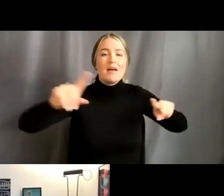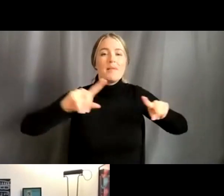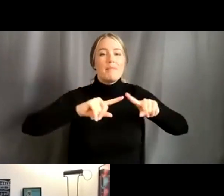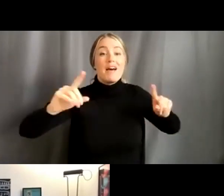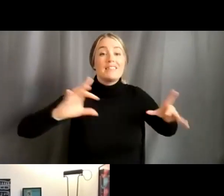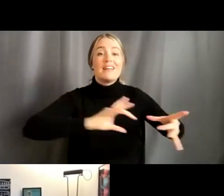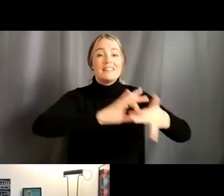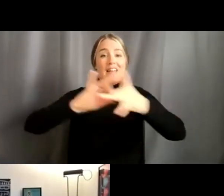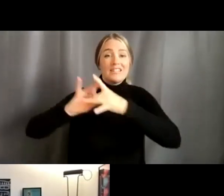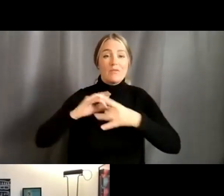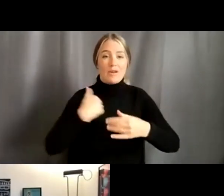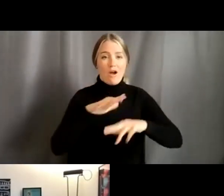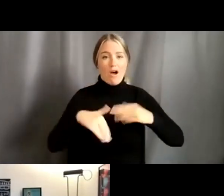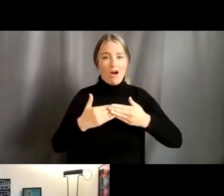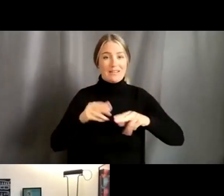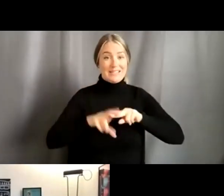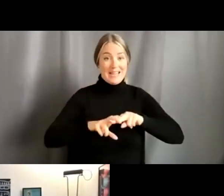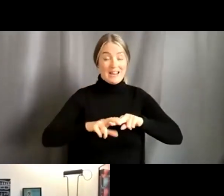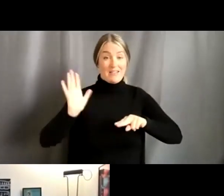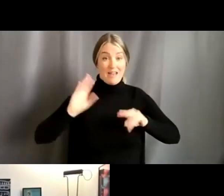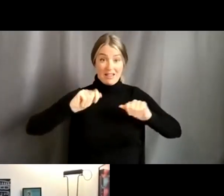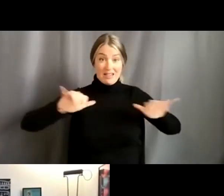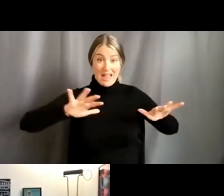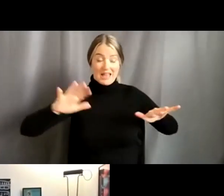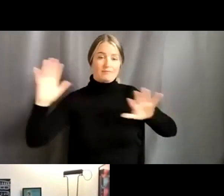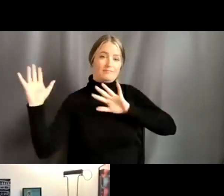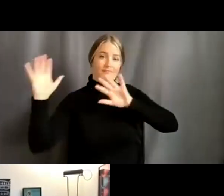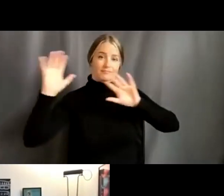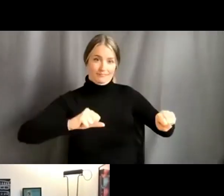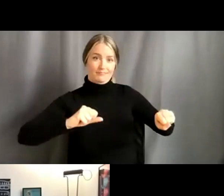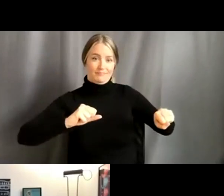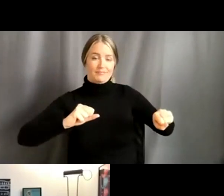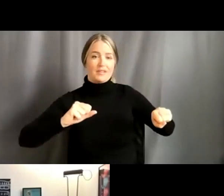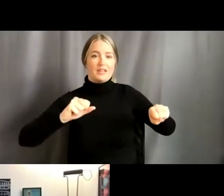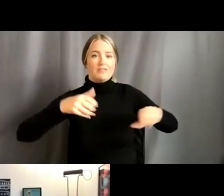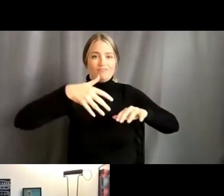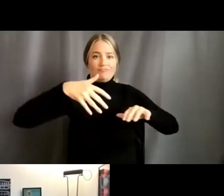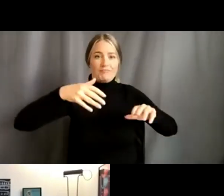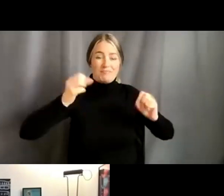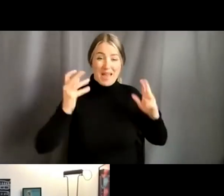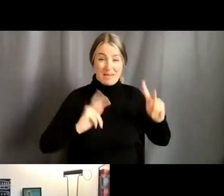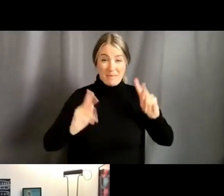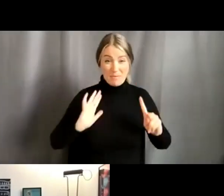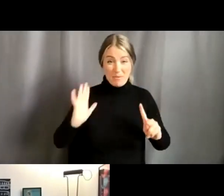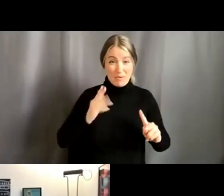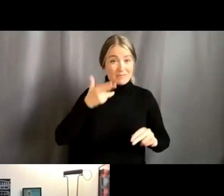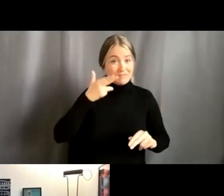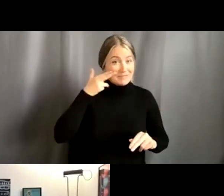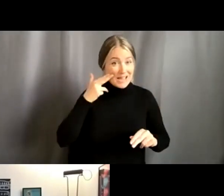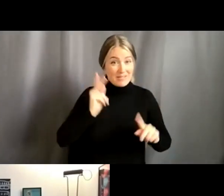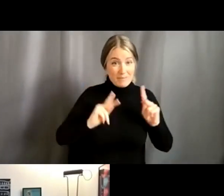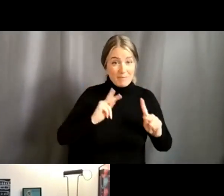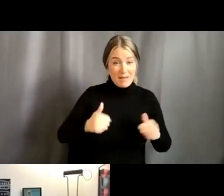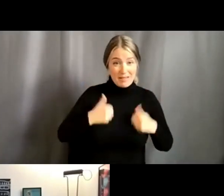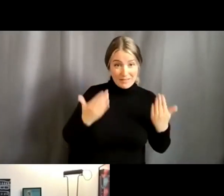all sit on unceded land that was once occupied and inhabited by hundreds of Native tribes. This is a history